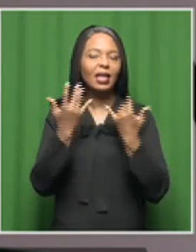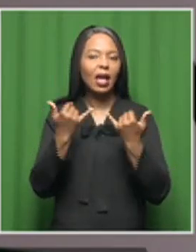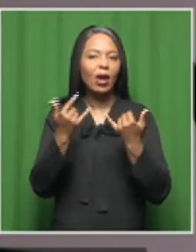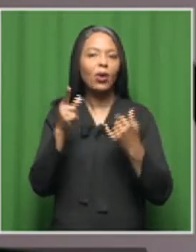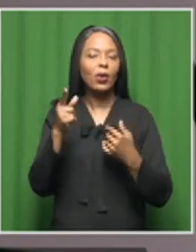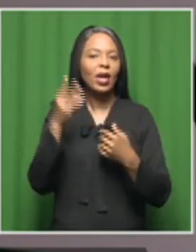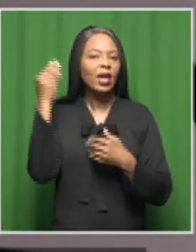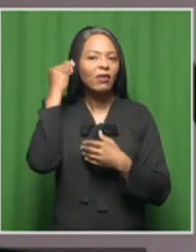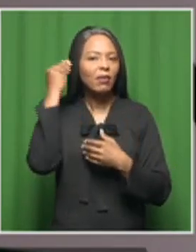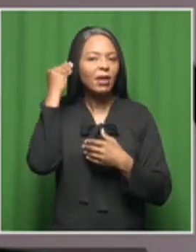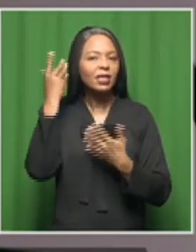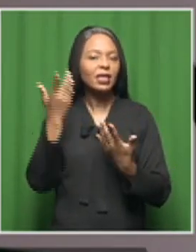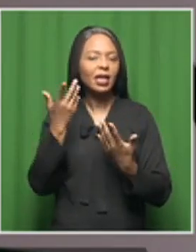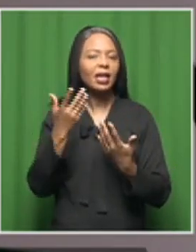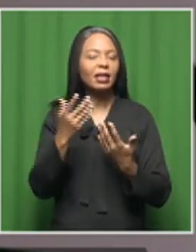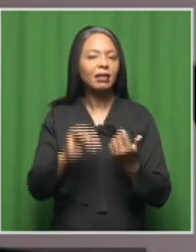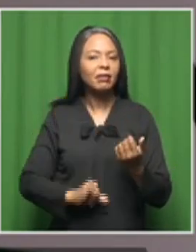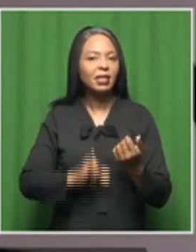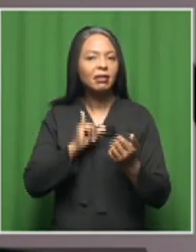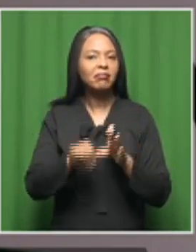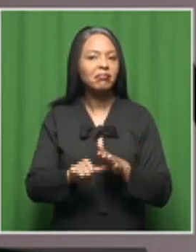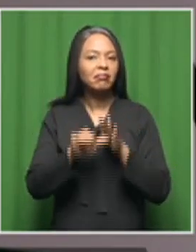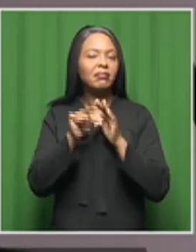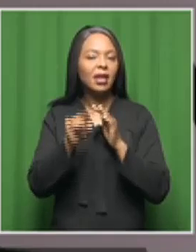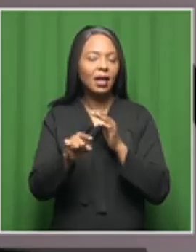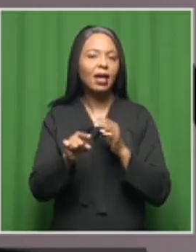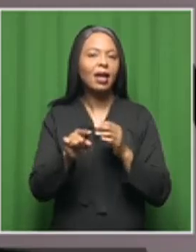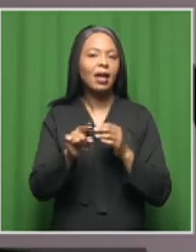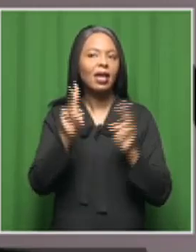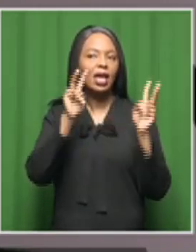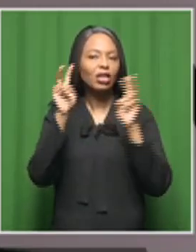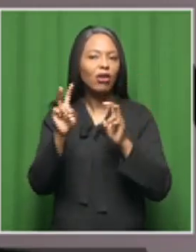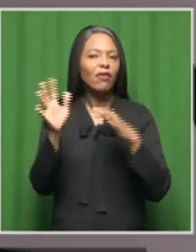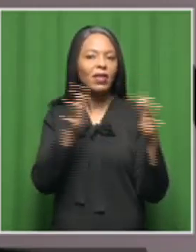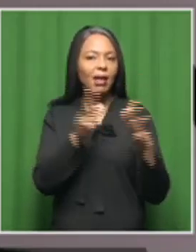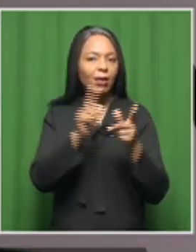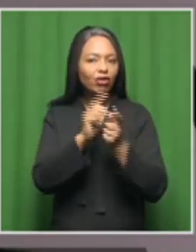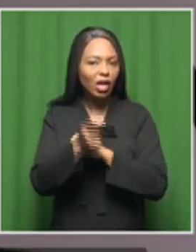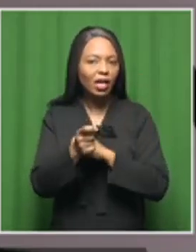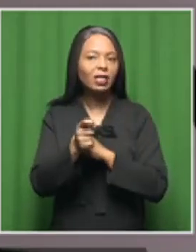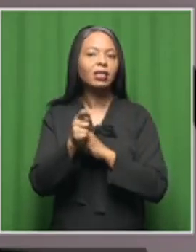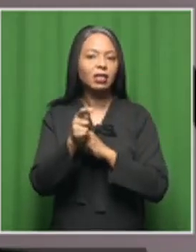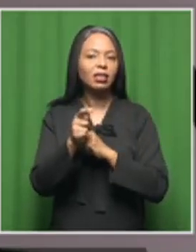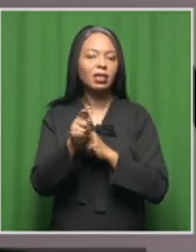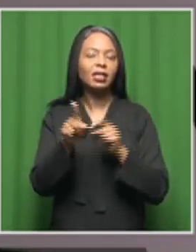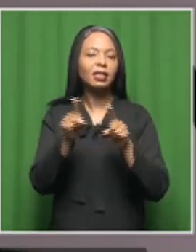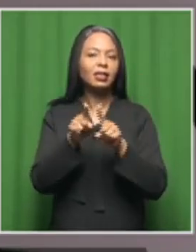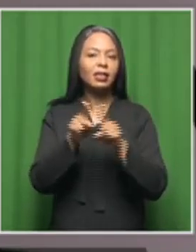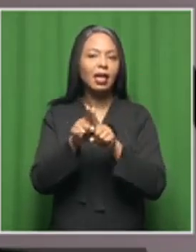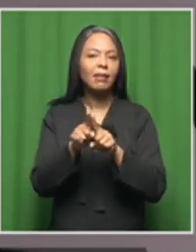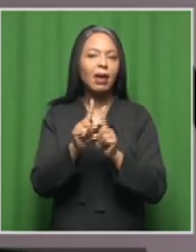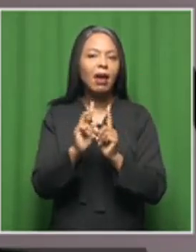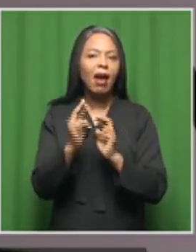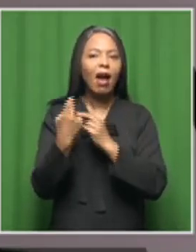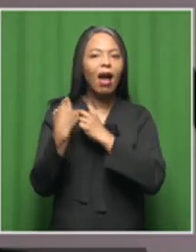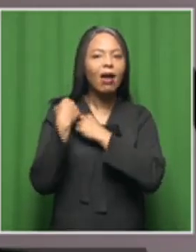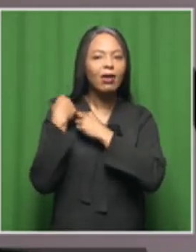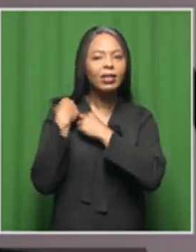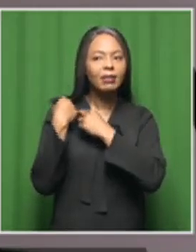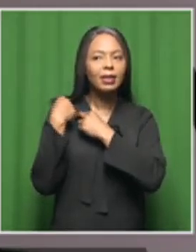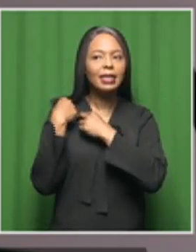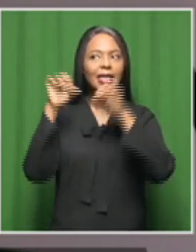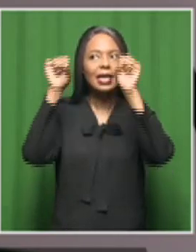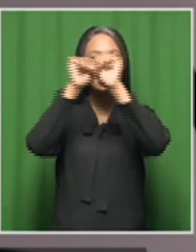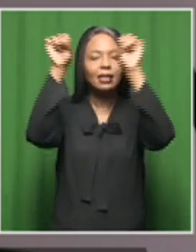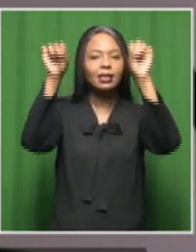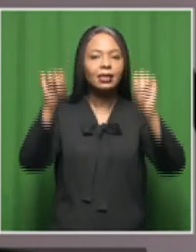for instance, on climate change, through to what kind of accountability systems there should be to balance the